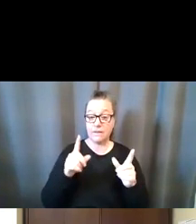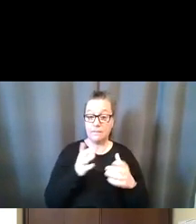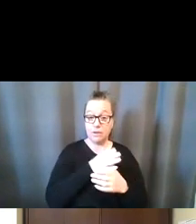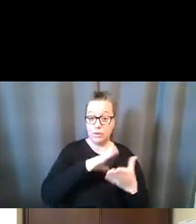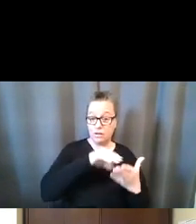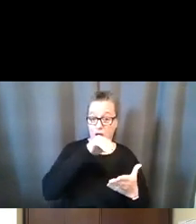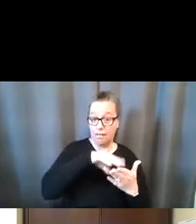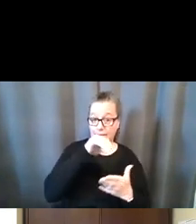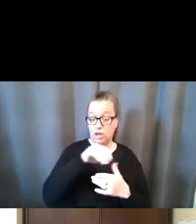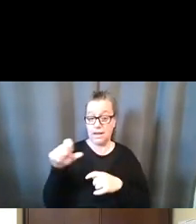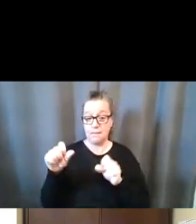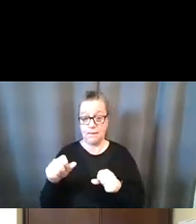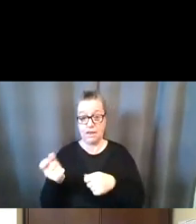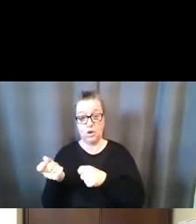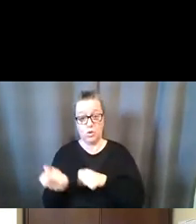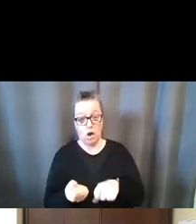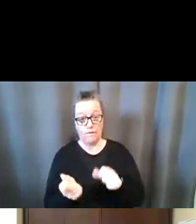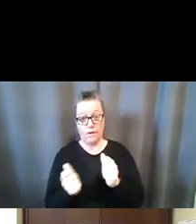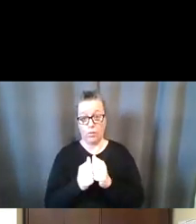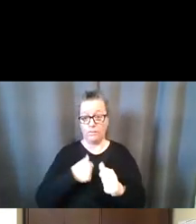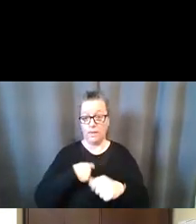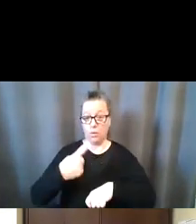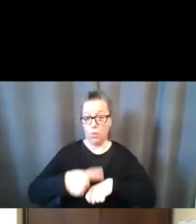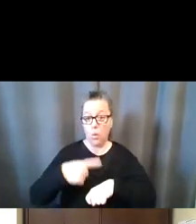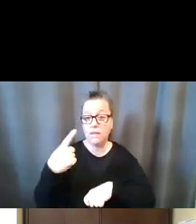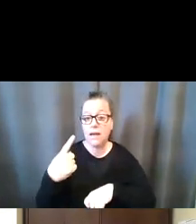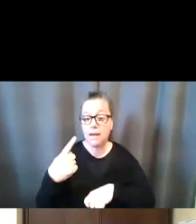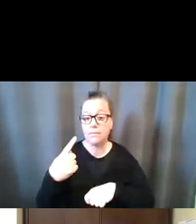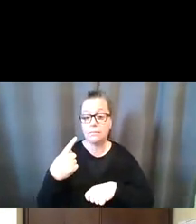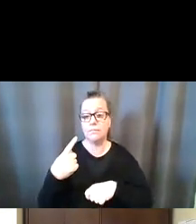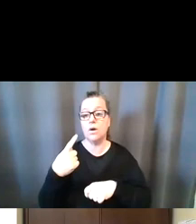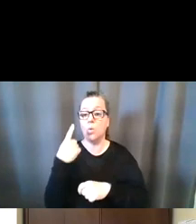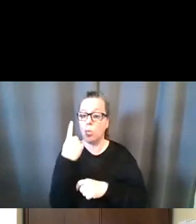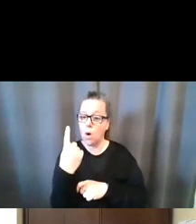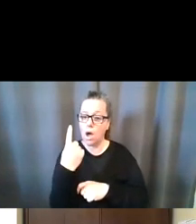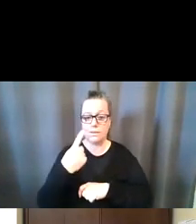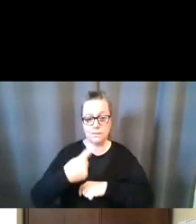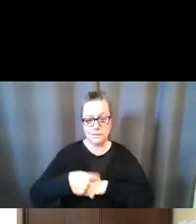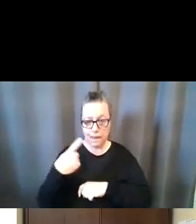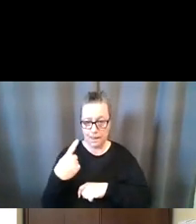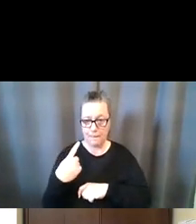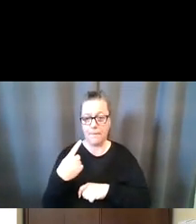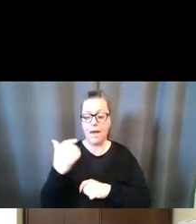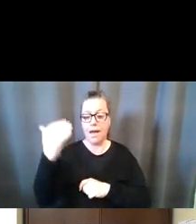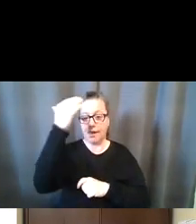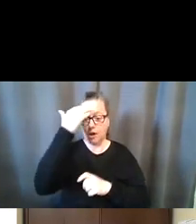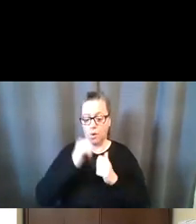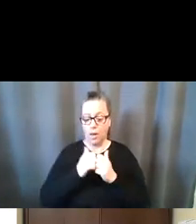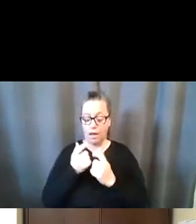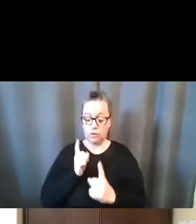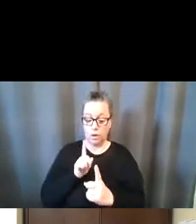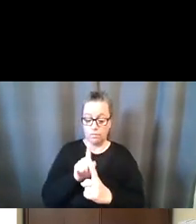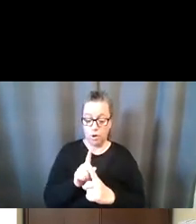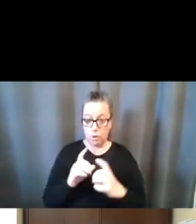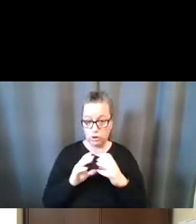go golfing with me one time. It only takes one hole because I know how to approach the ball.